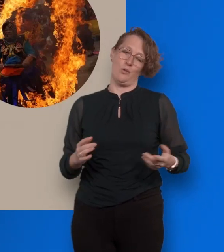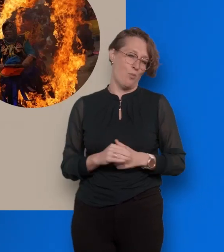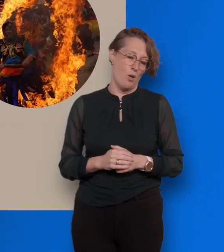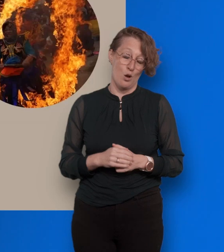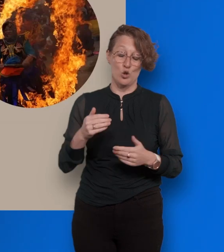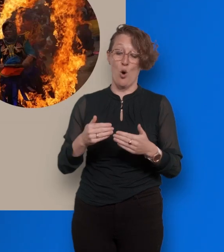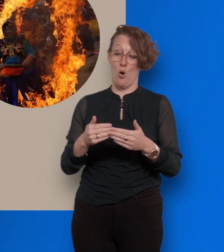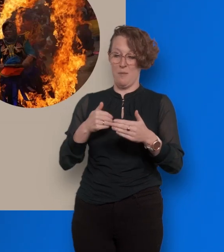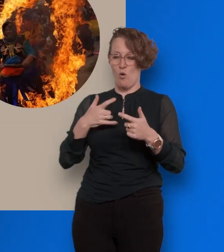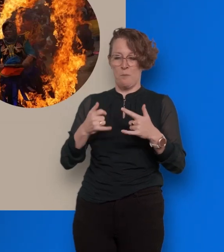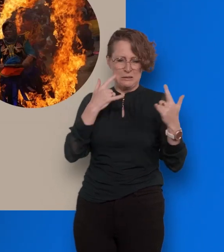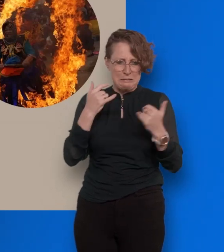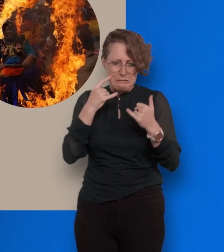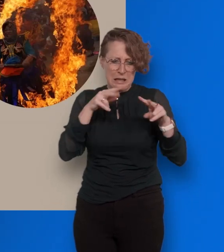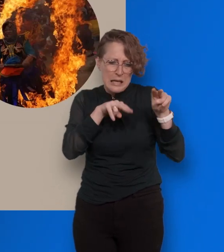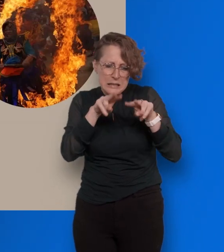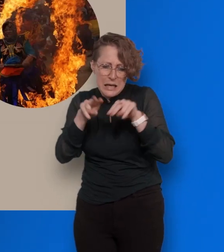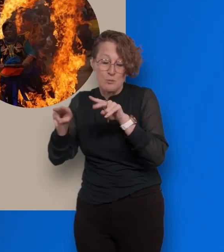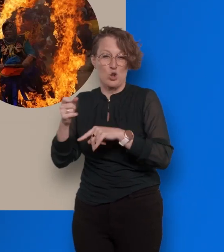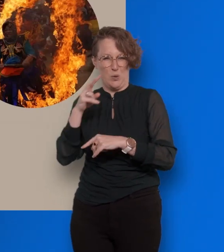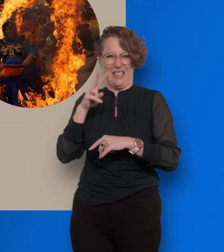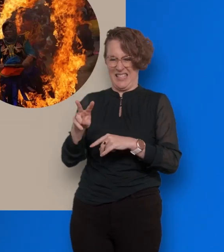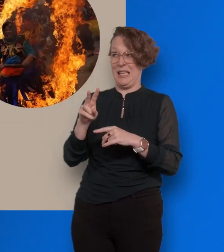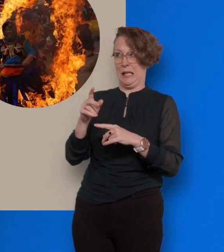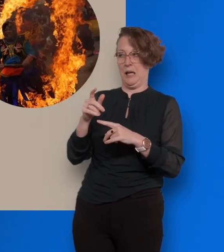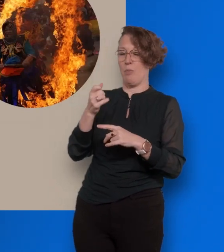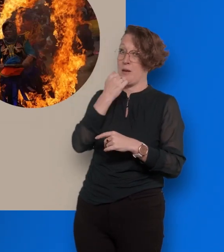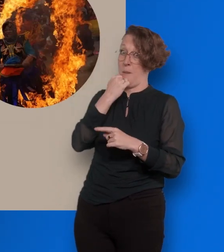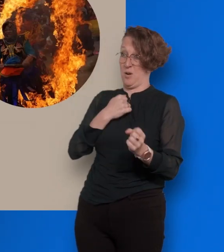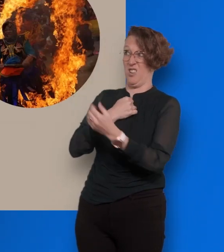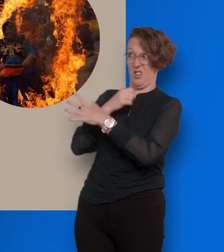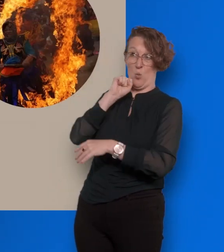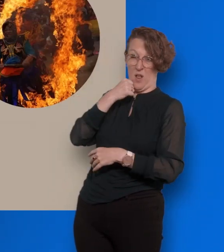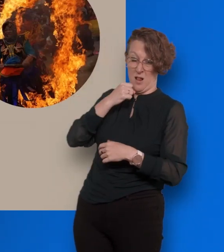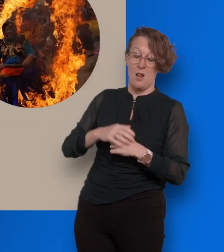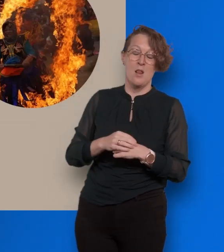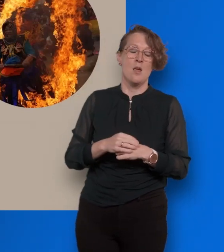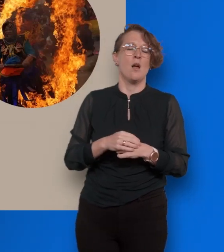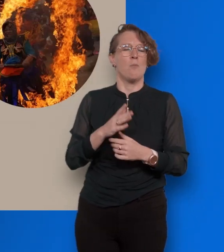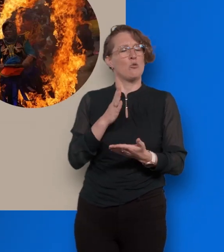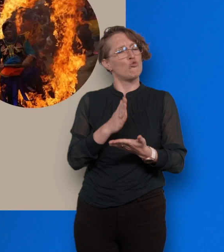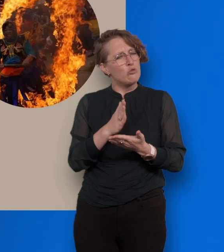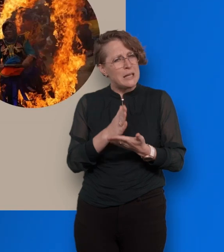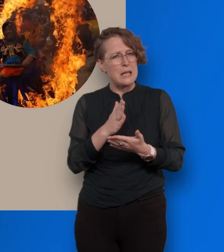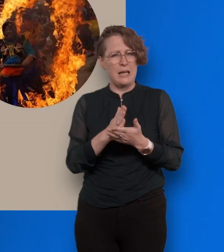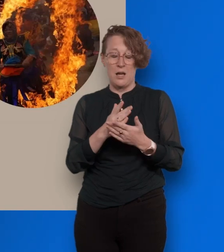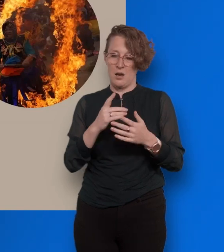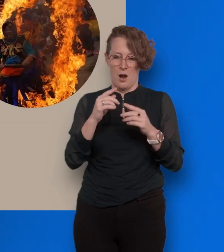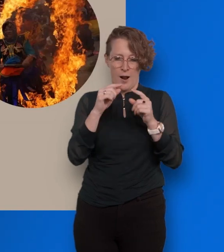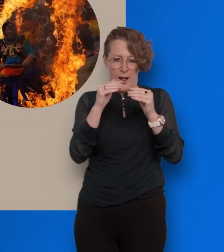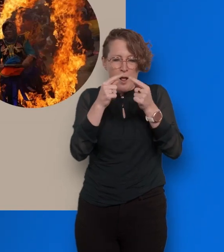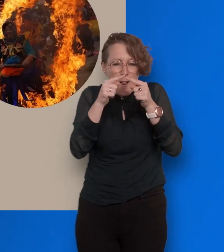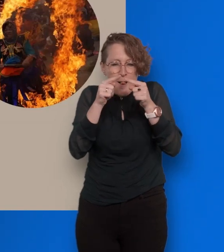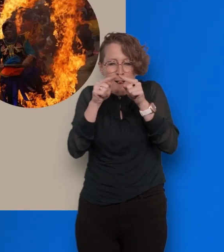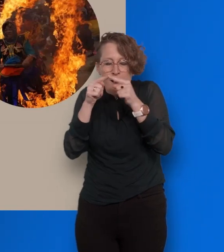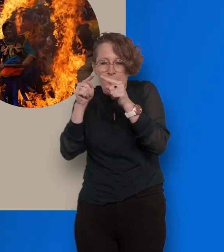assessment, as you can imagine. You'll see the numbers in a short while. And they were relatively fine distinctions, you know, the time